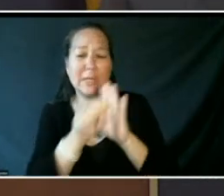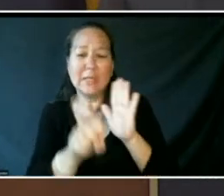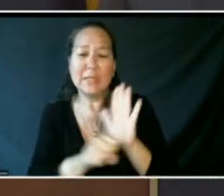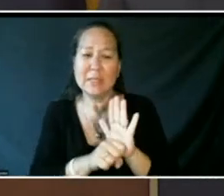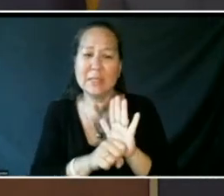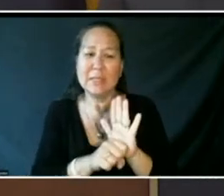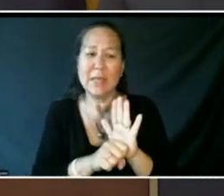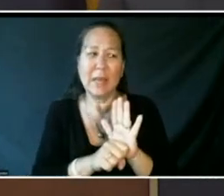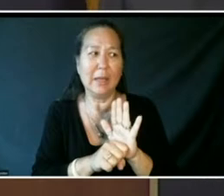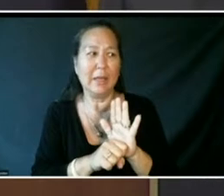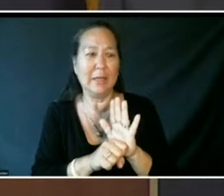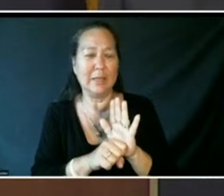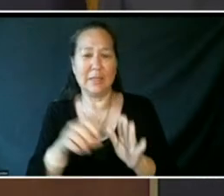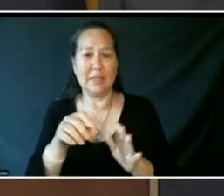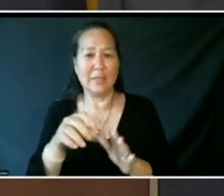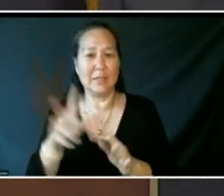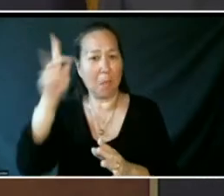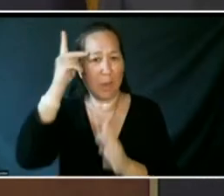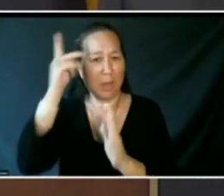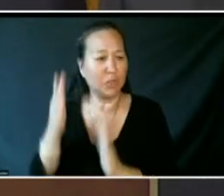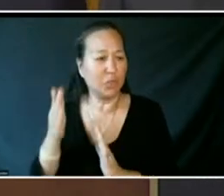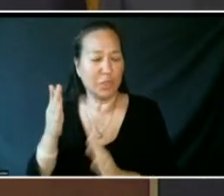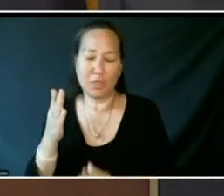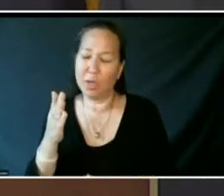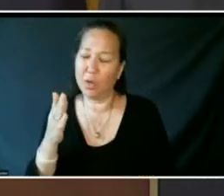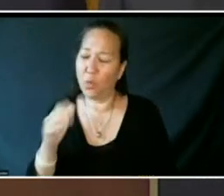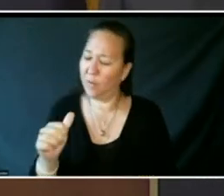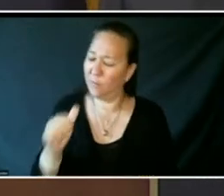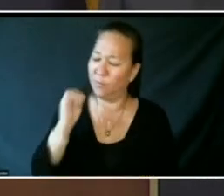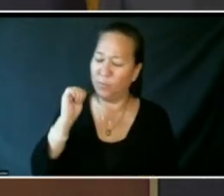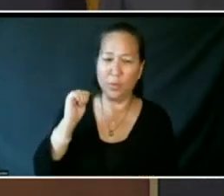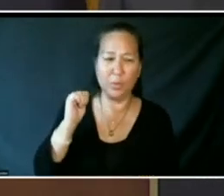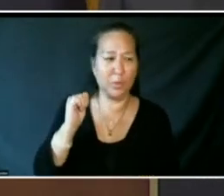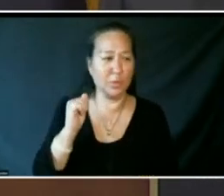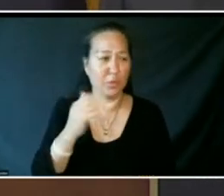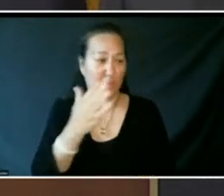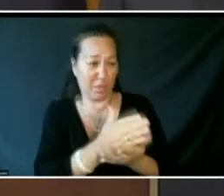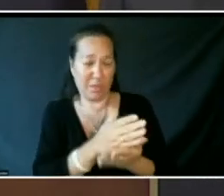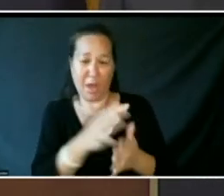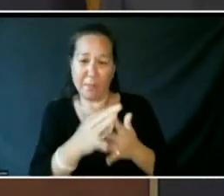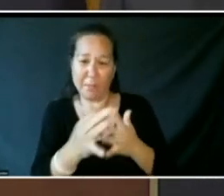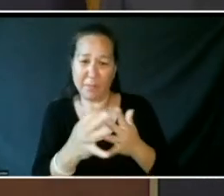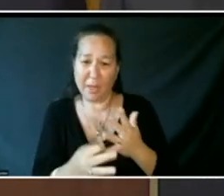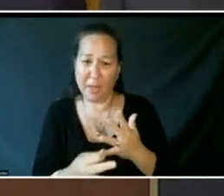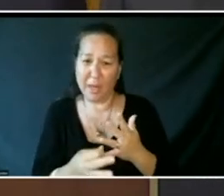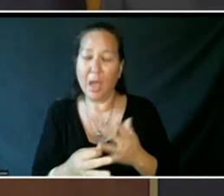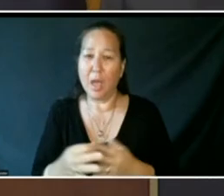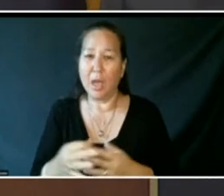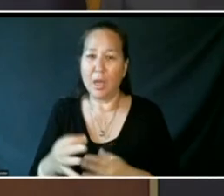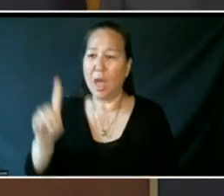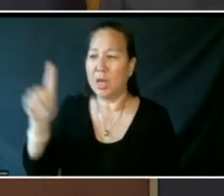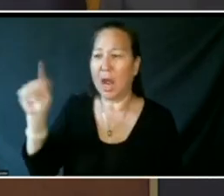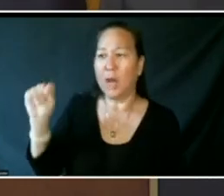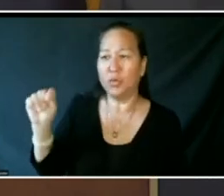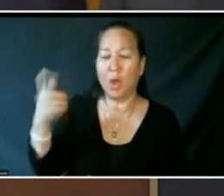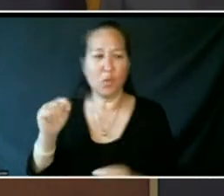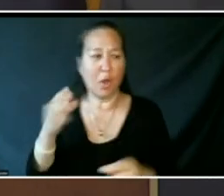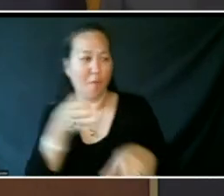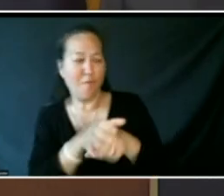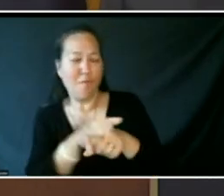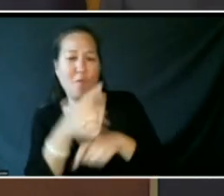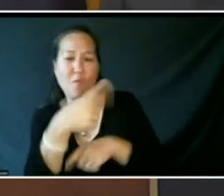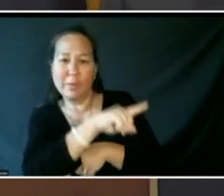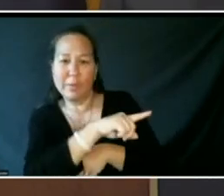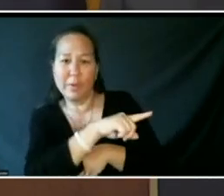count, Donald Trump and his campaign tried to put pressure on them. When state executive officials refused to certify him the winner of